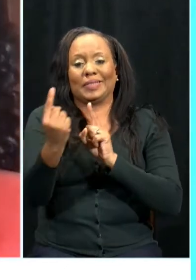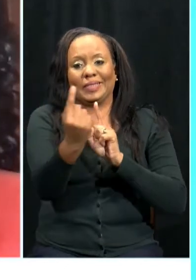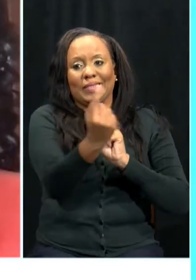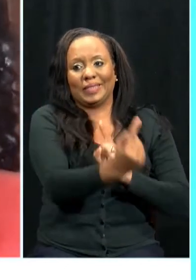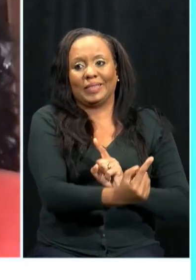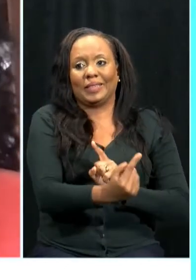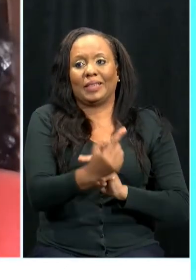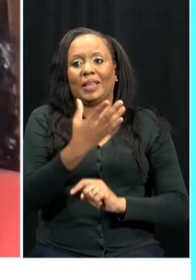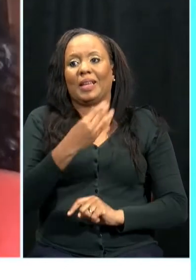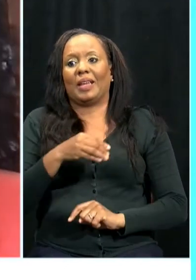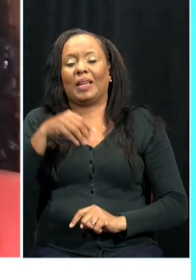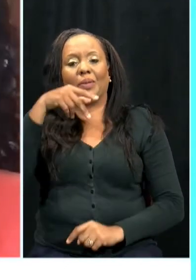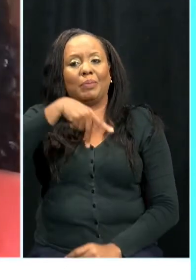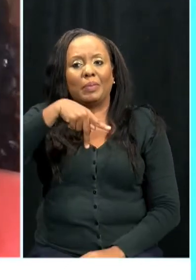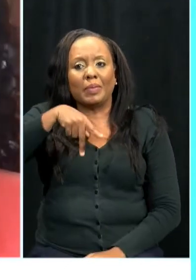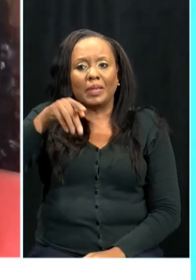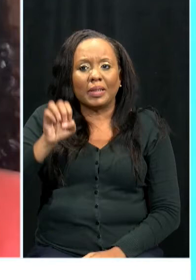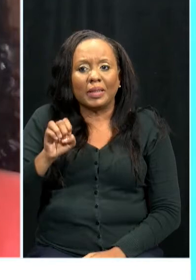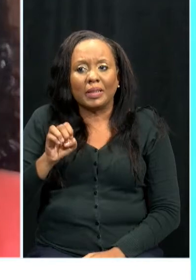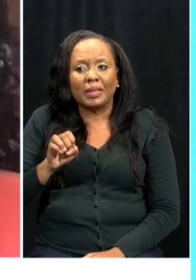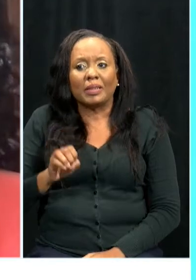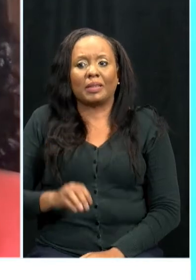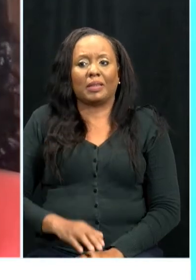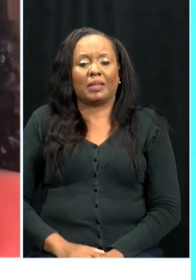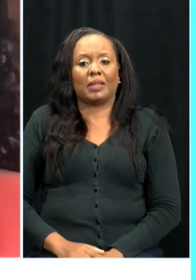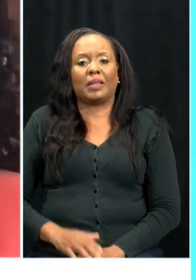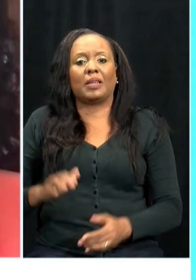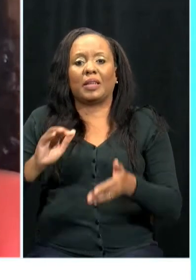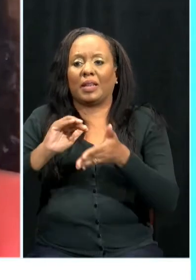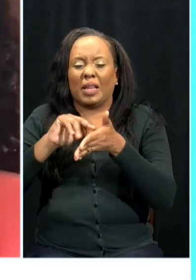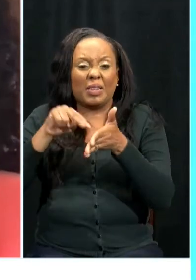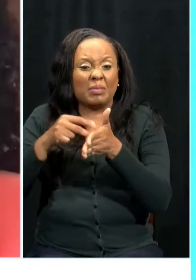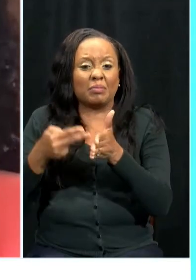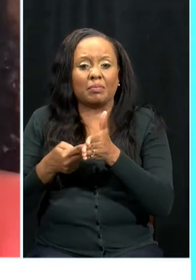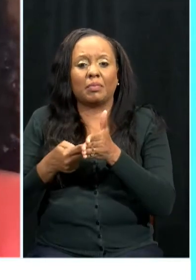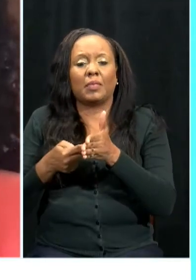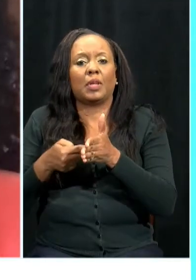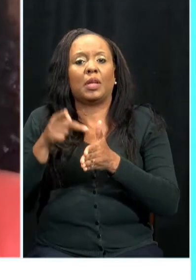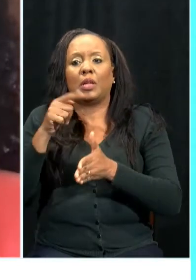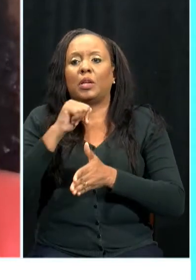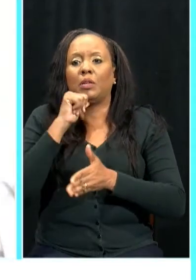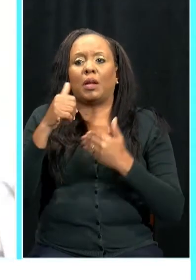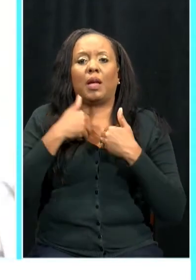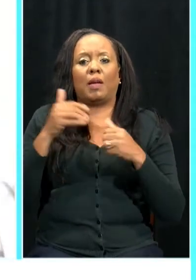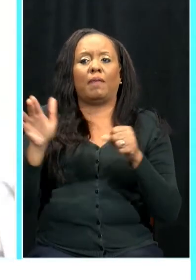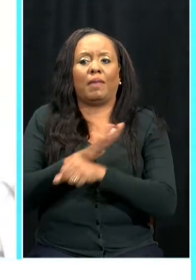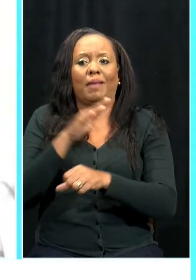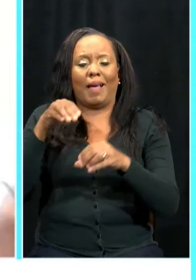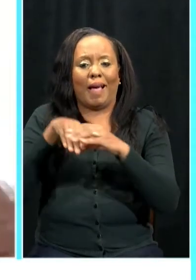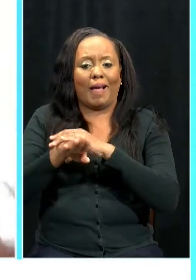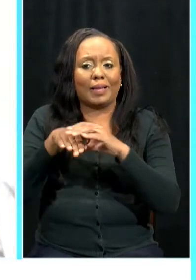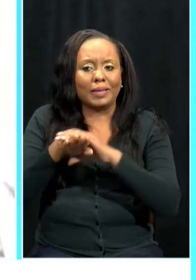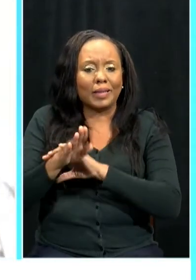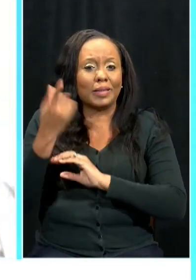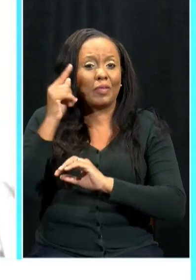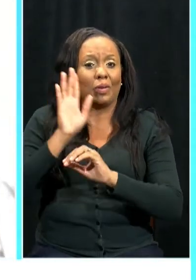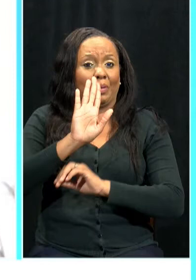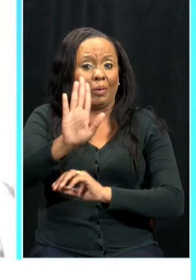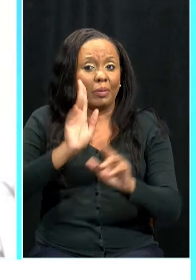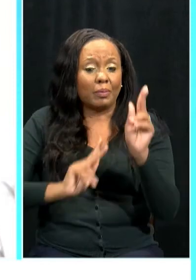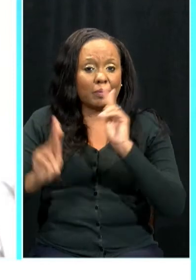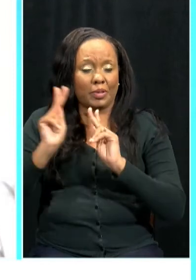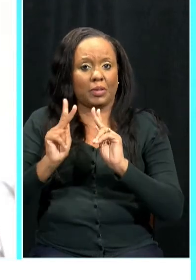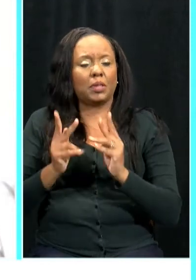to wear PPE, is further cutting you off from access to your people. And now we